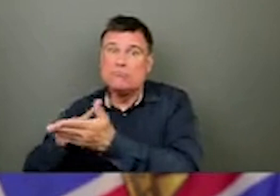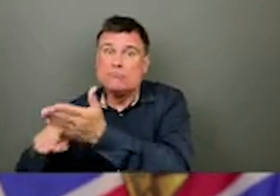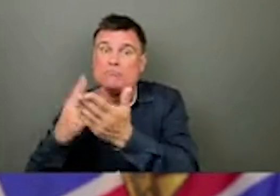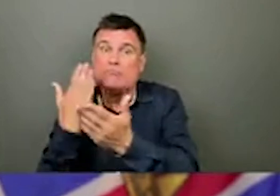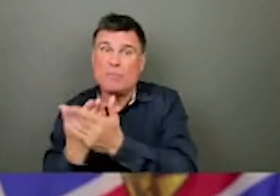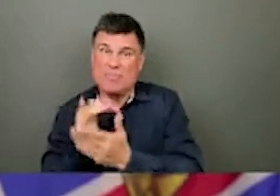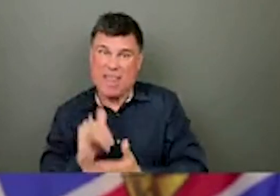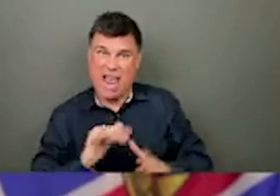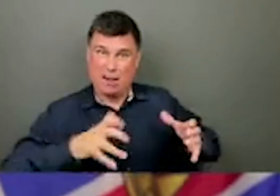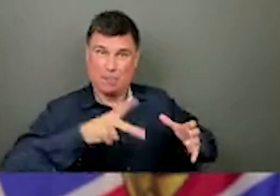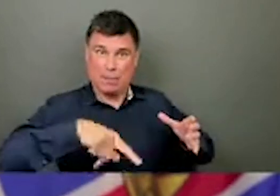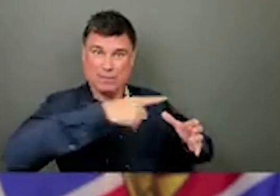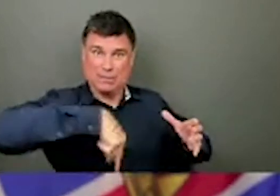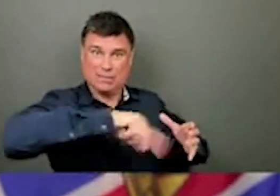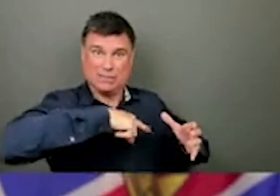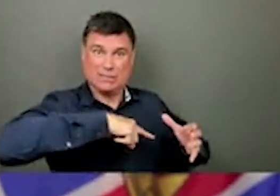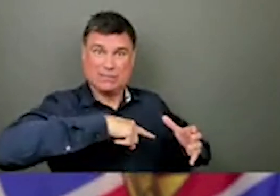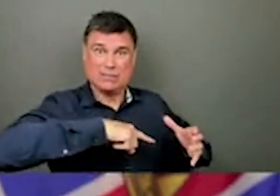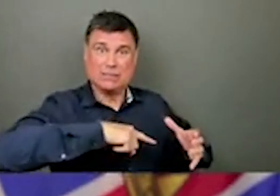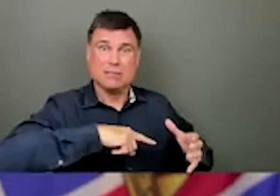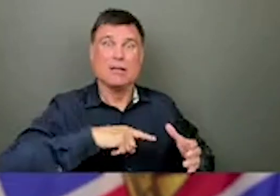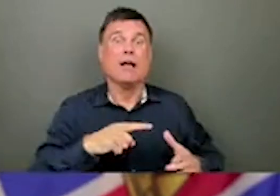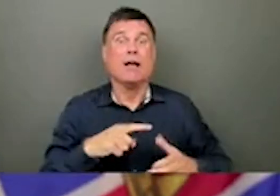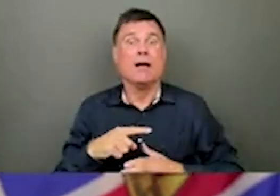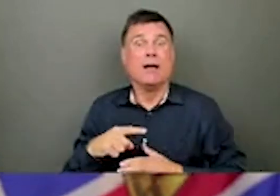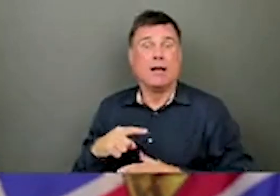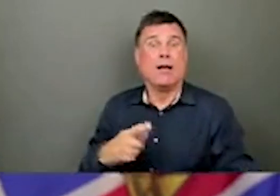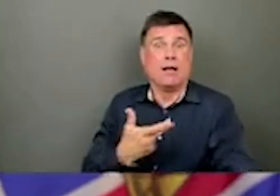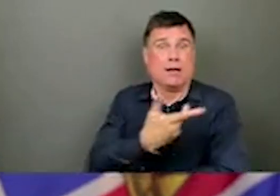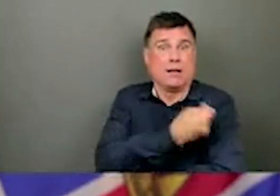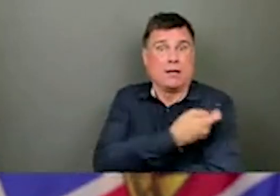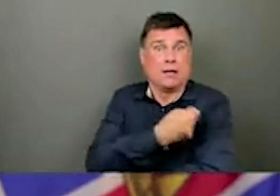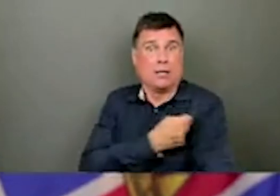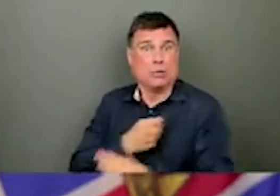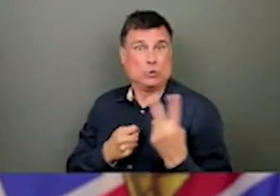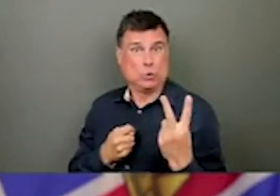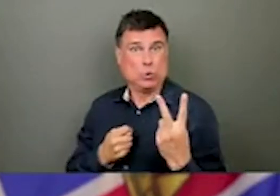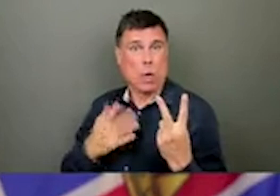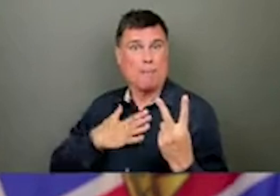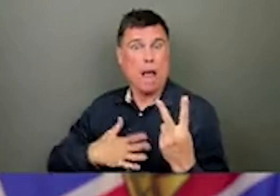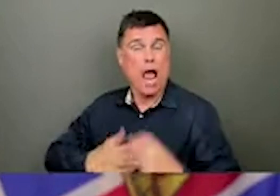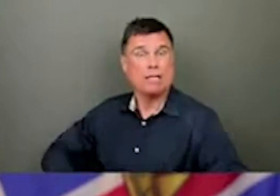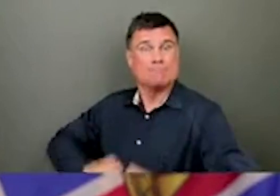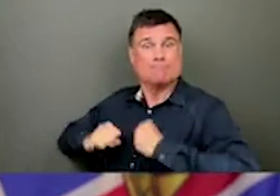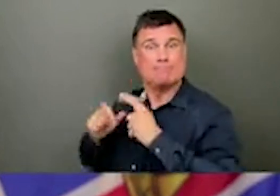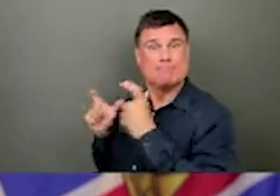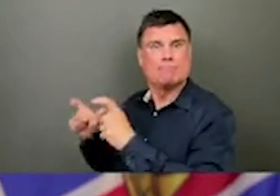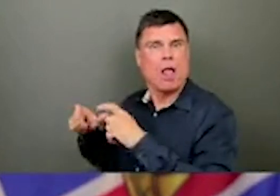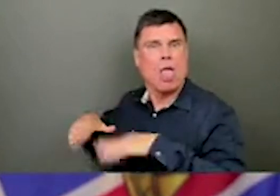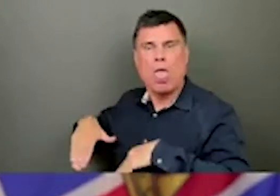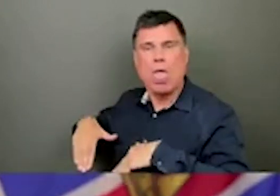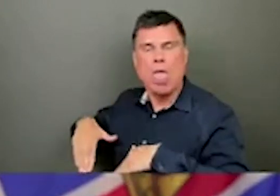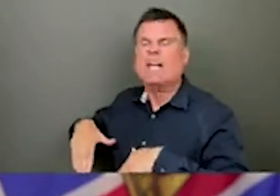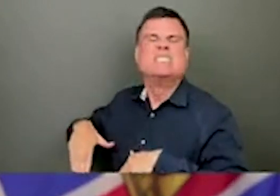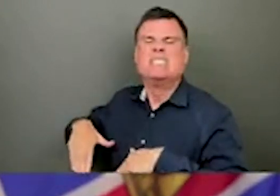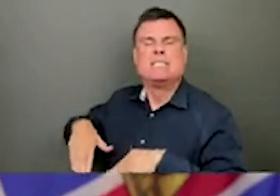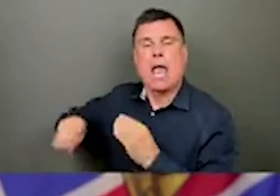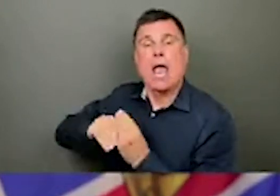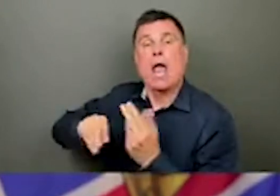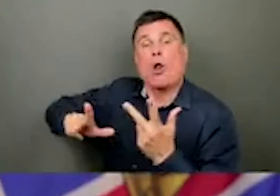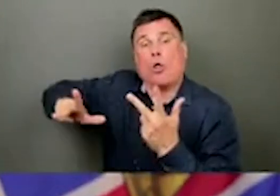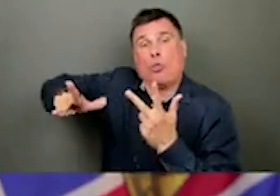actually increase the probability that they'll have a good immune response. So it increases it in